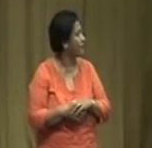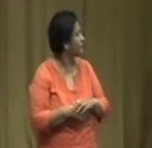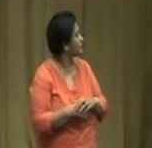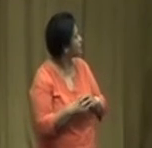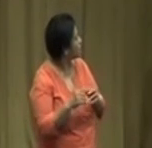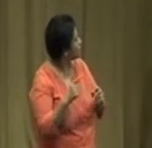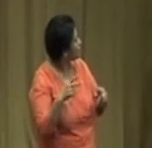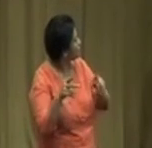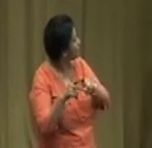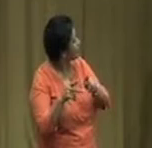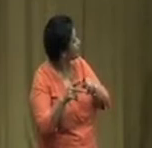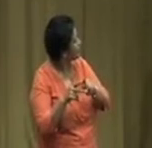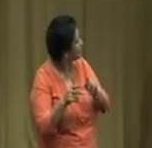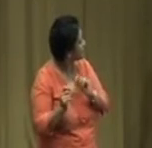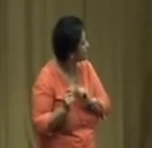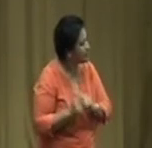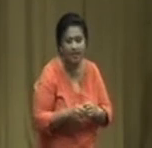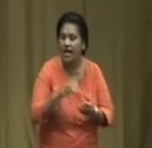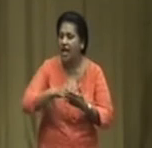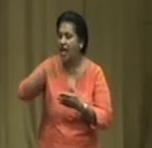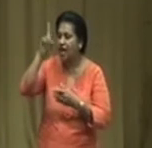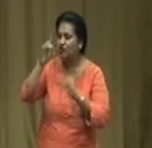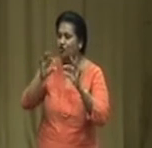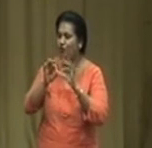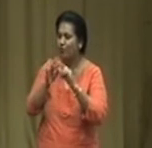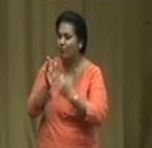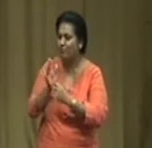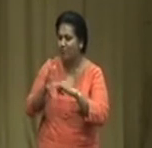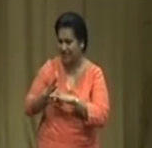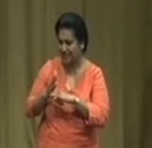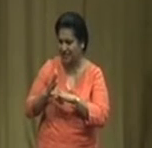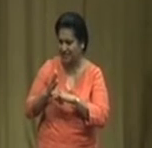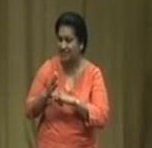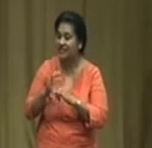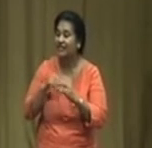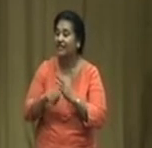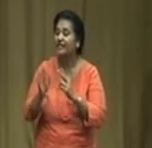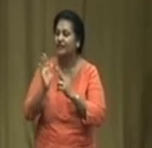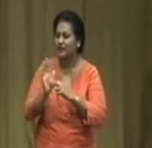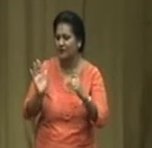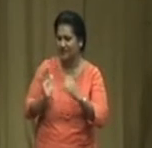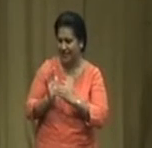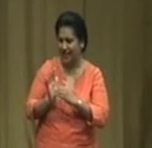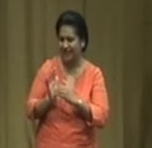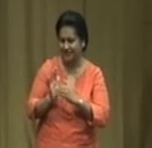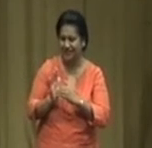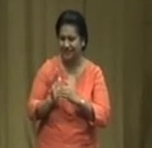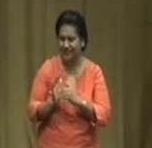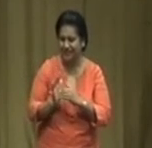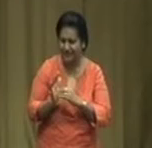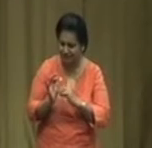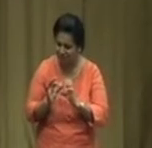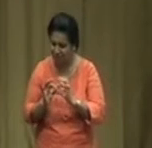a New Zealand initiative focusing on micro credentials. In fact,